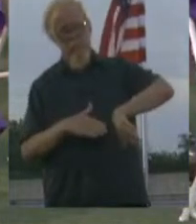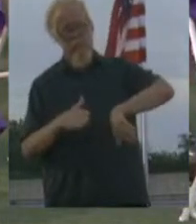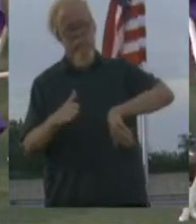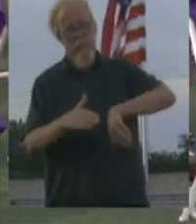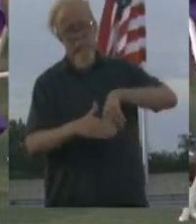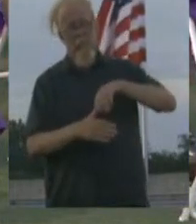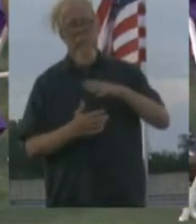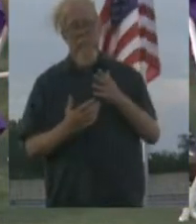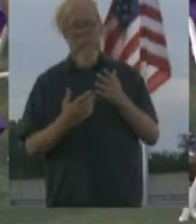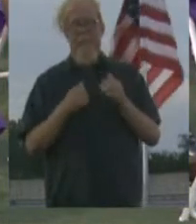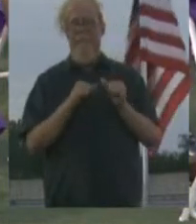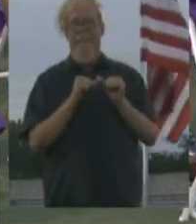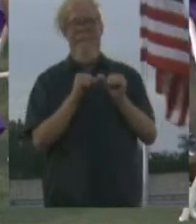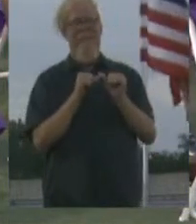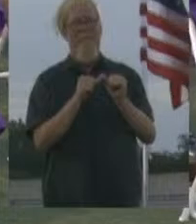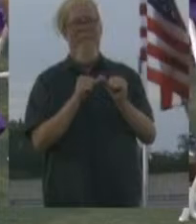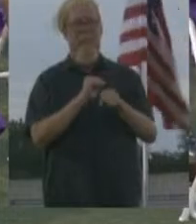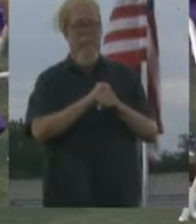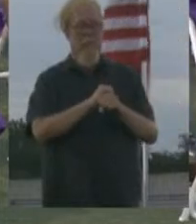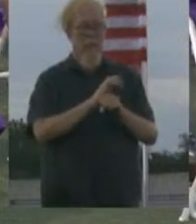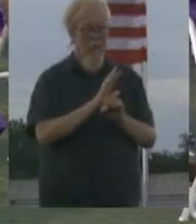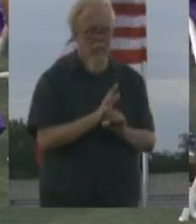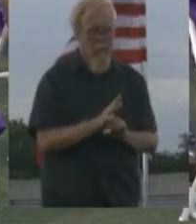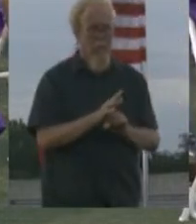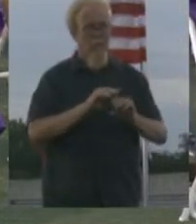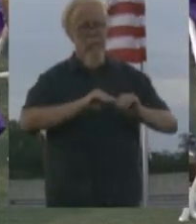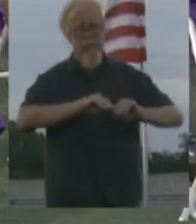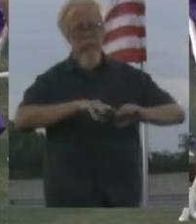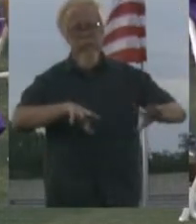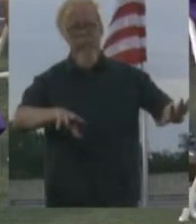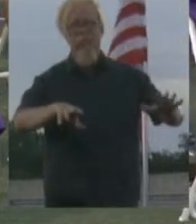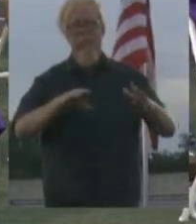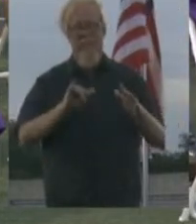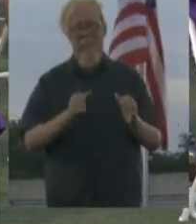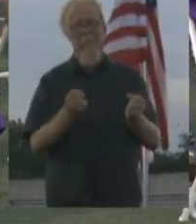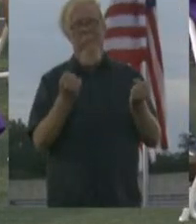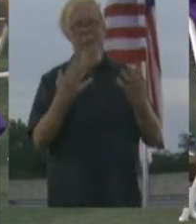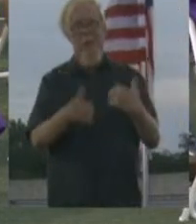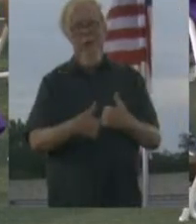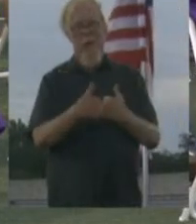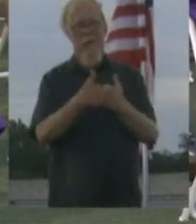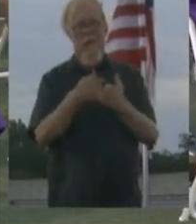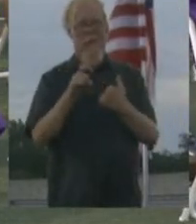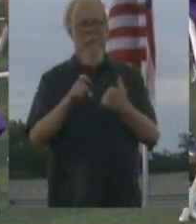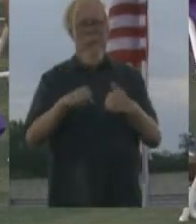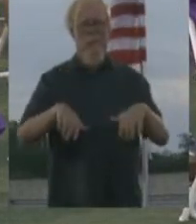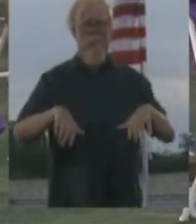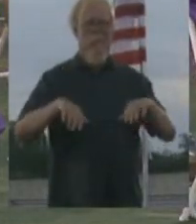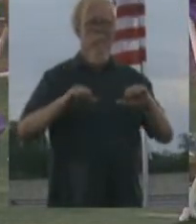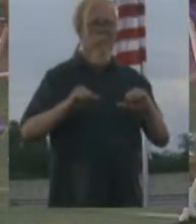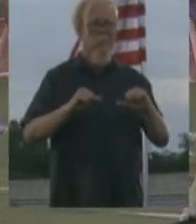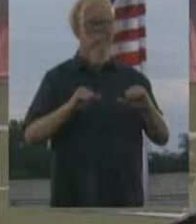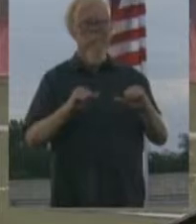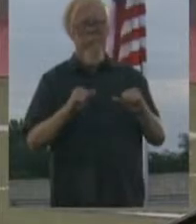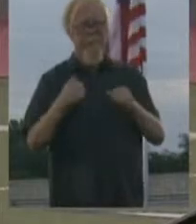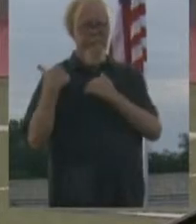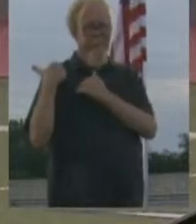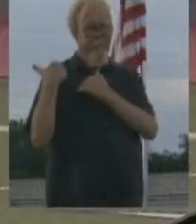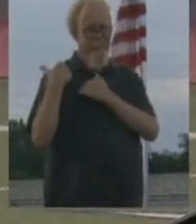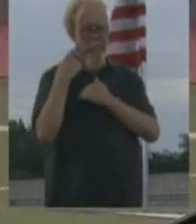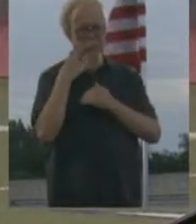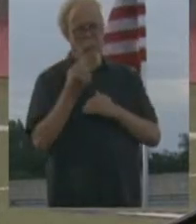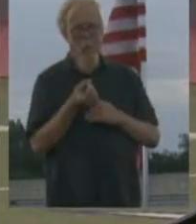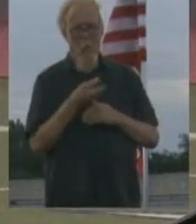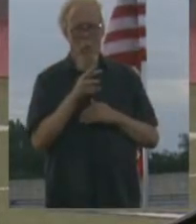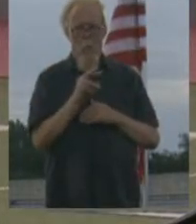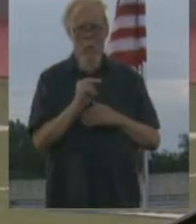through a pandemic brought about so many challenges. We often had to take charge of our own learning. Our bedrooms, kitchen tables, and